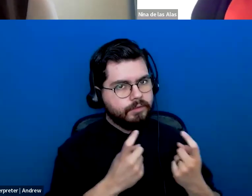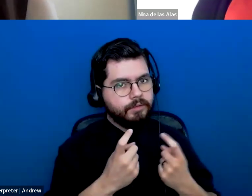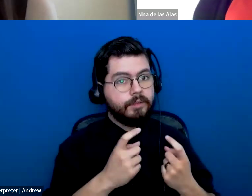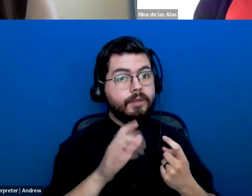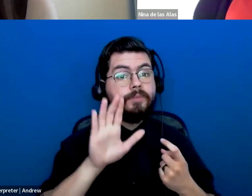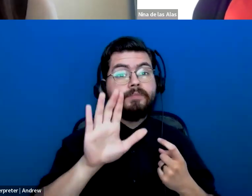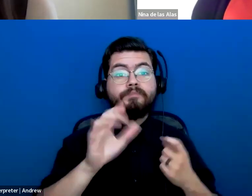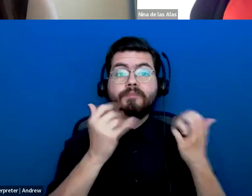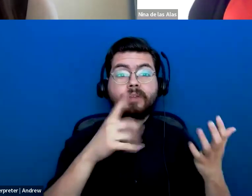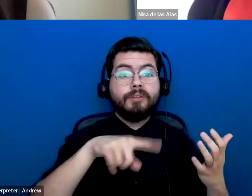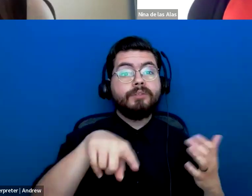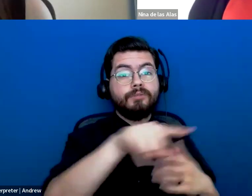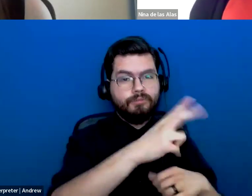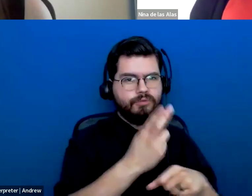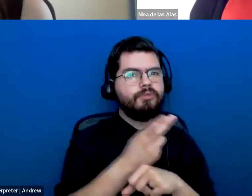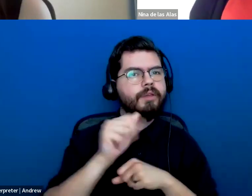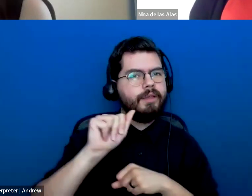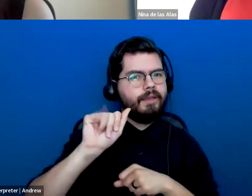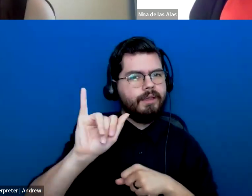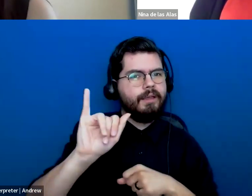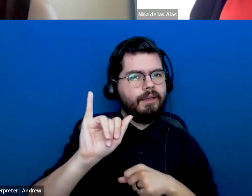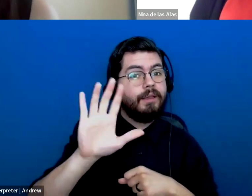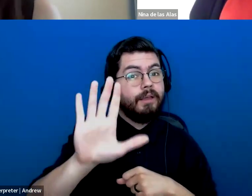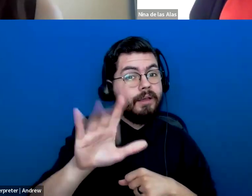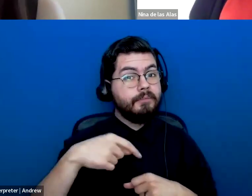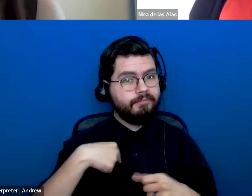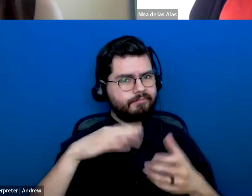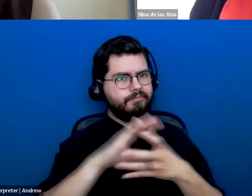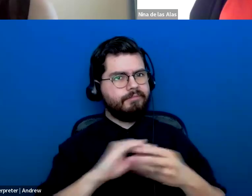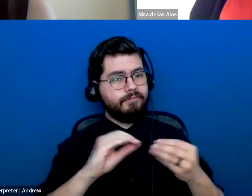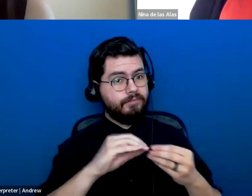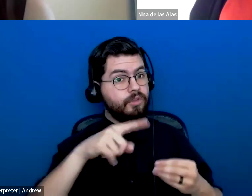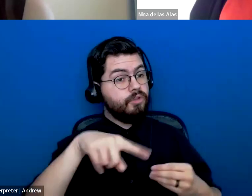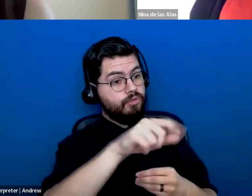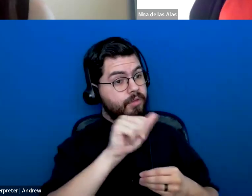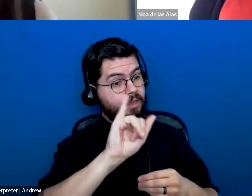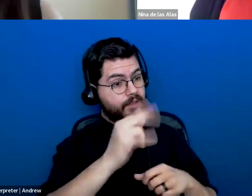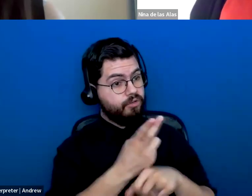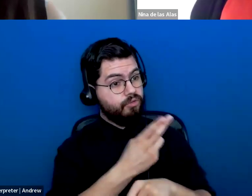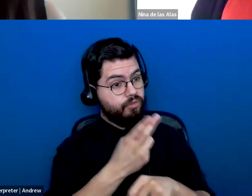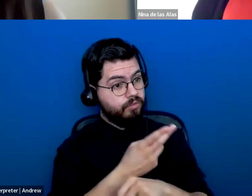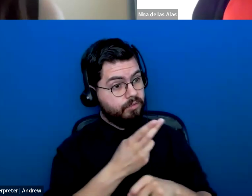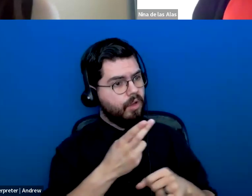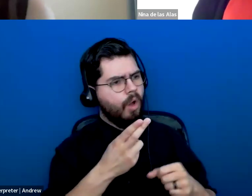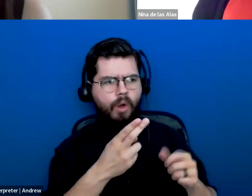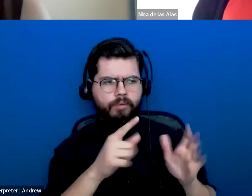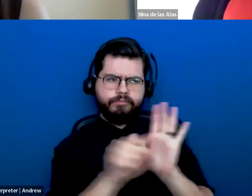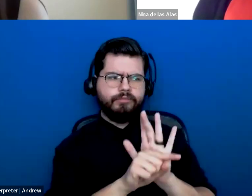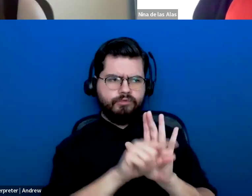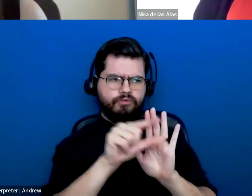said how. Even though I made it clear that using AI wouldn't hurt their grades. So this made me